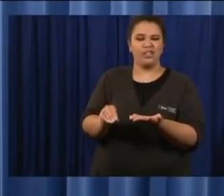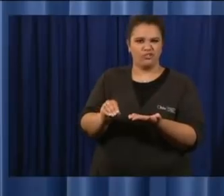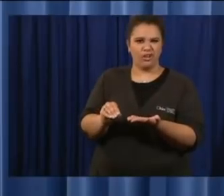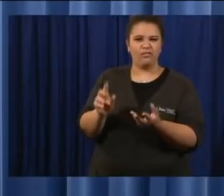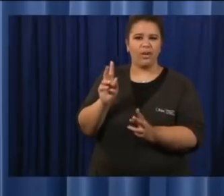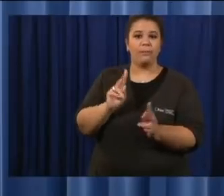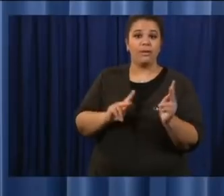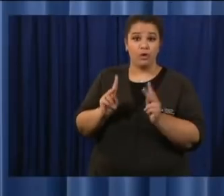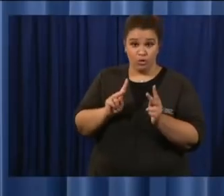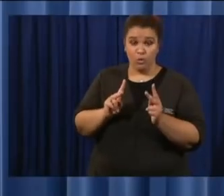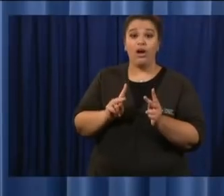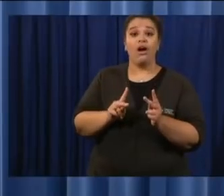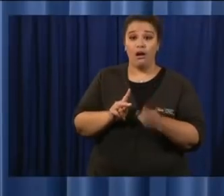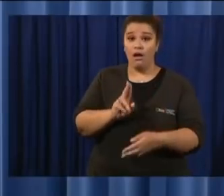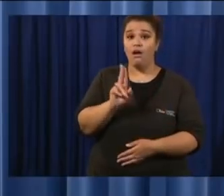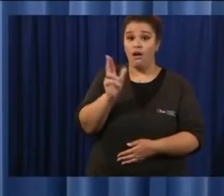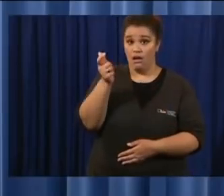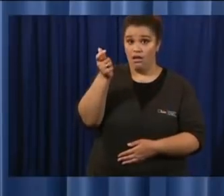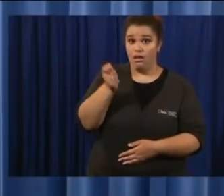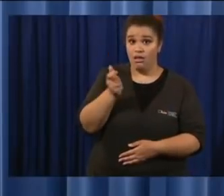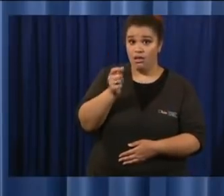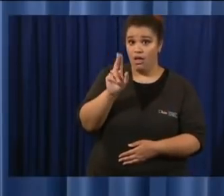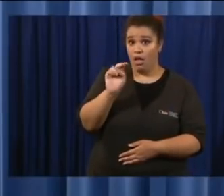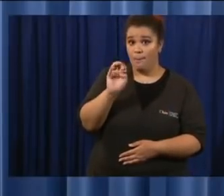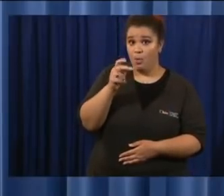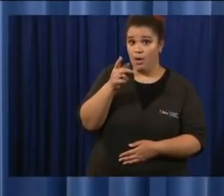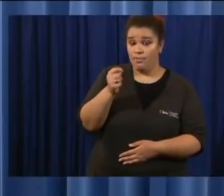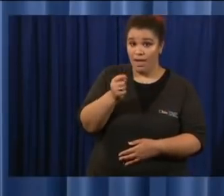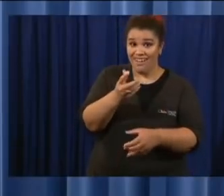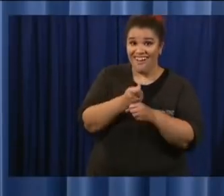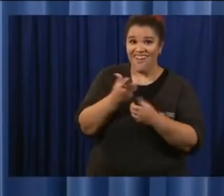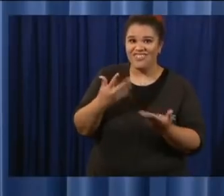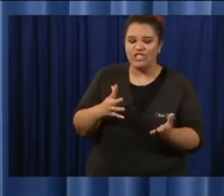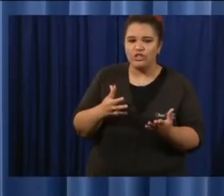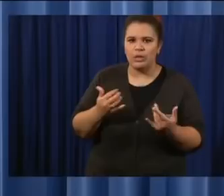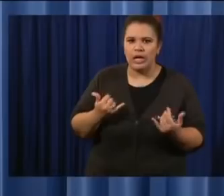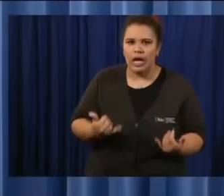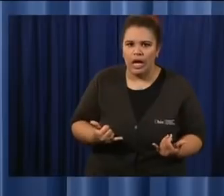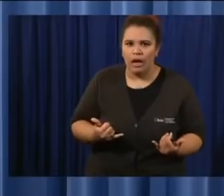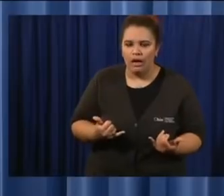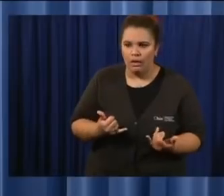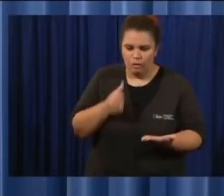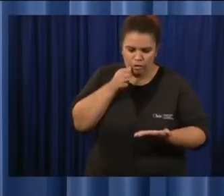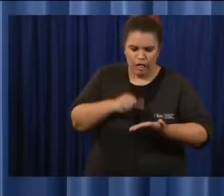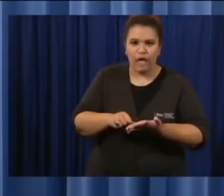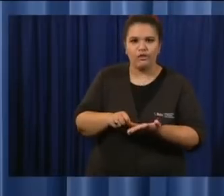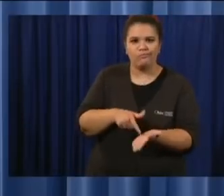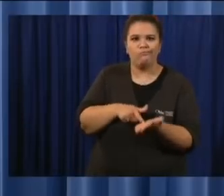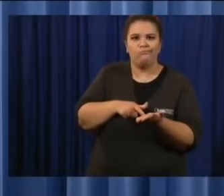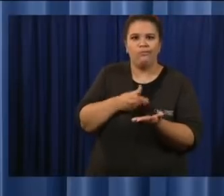back? And is there anything that they can do if they can't get through on the unemployment hotline to try to dispute that?